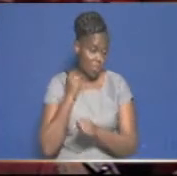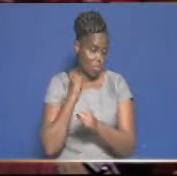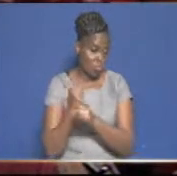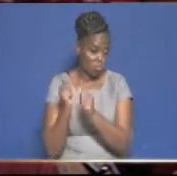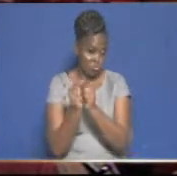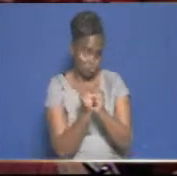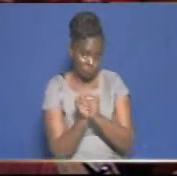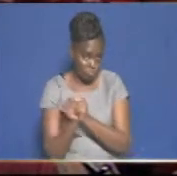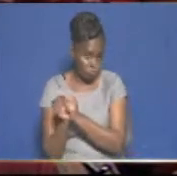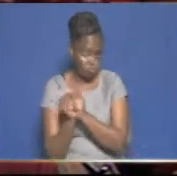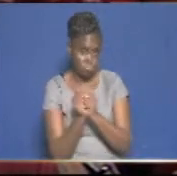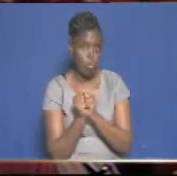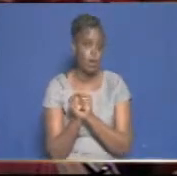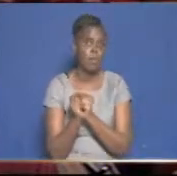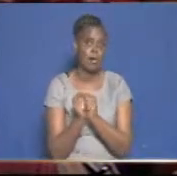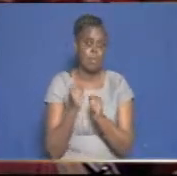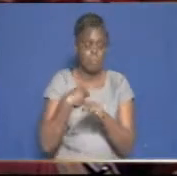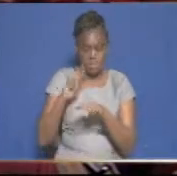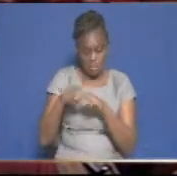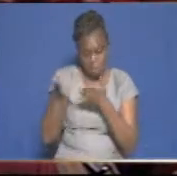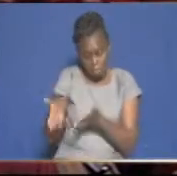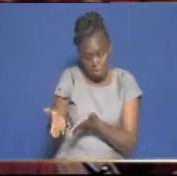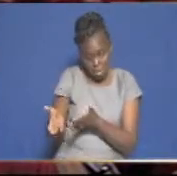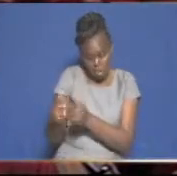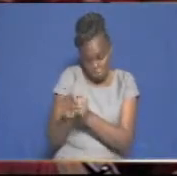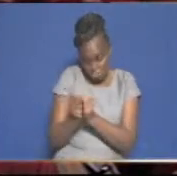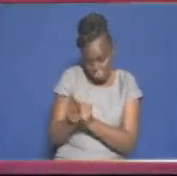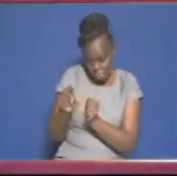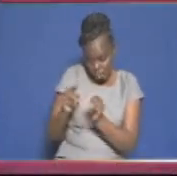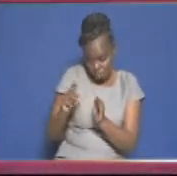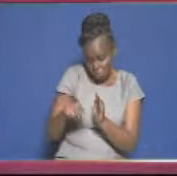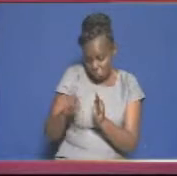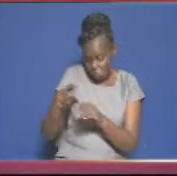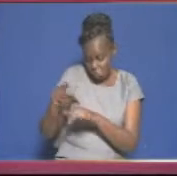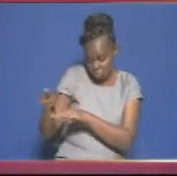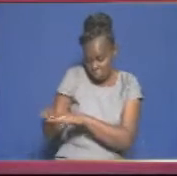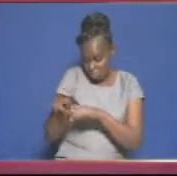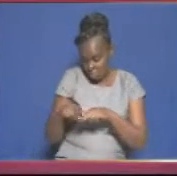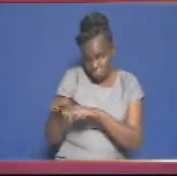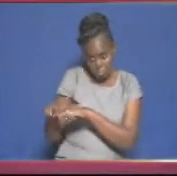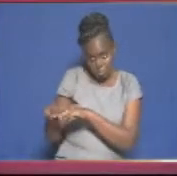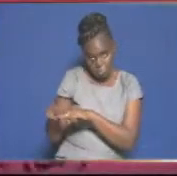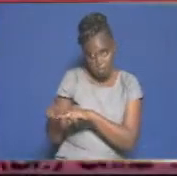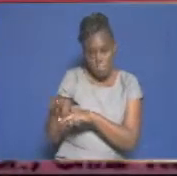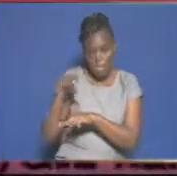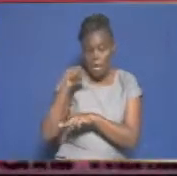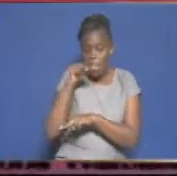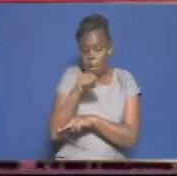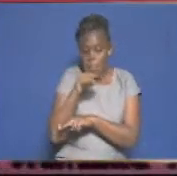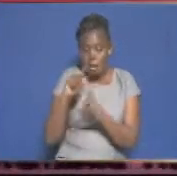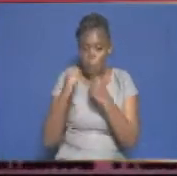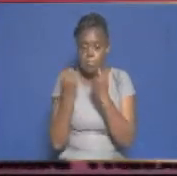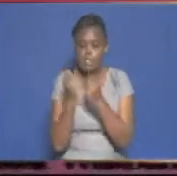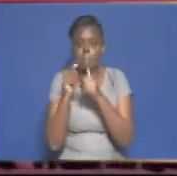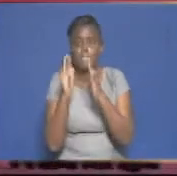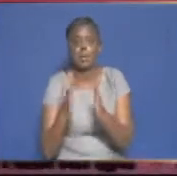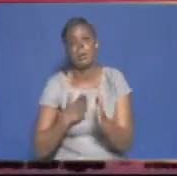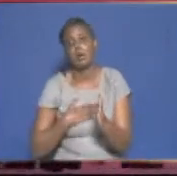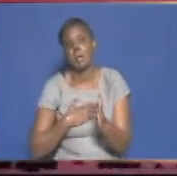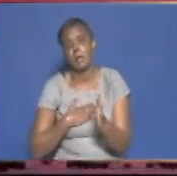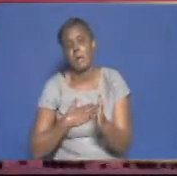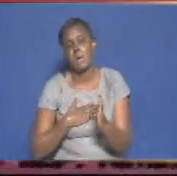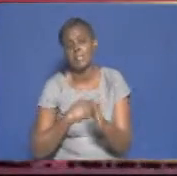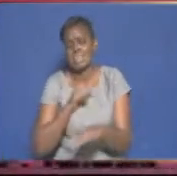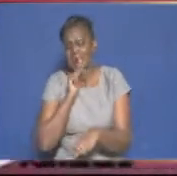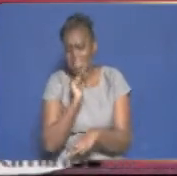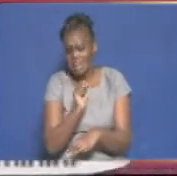Midiwo. I used to sit here, we used to sit next to each other. He was our team leader, Mr. Speaker. He was